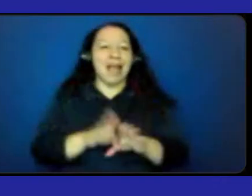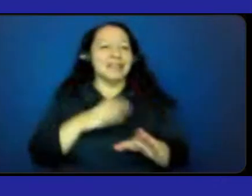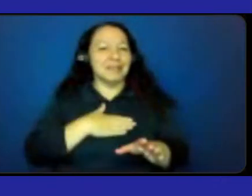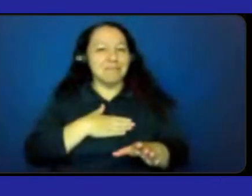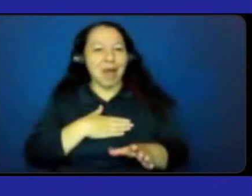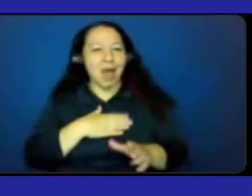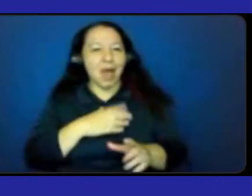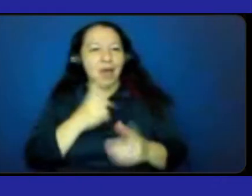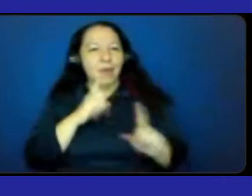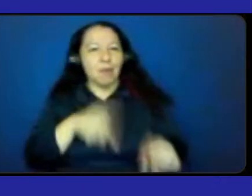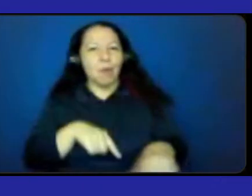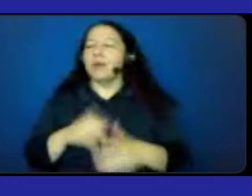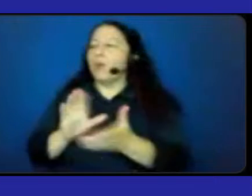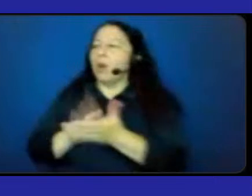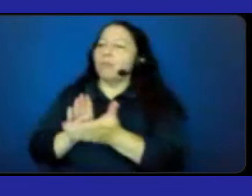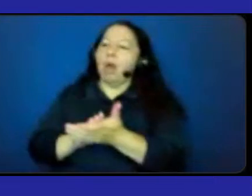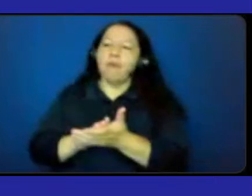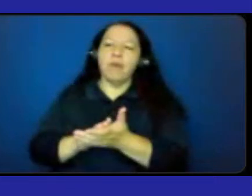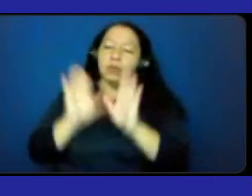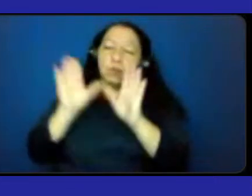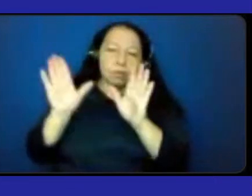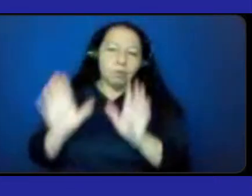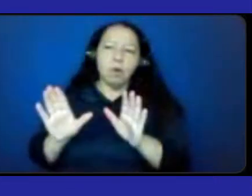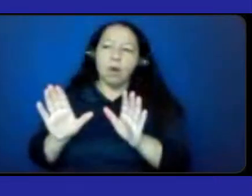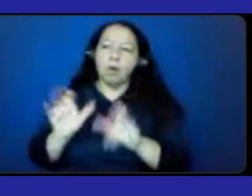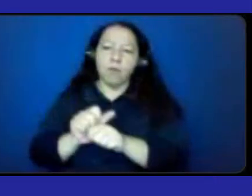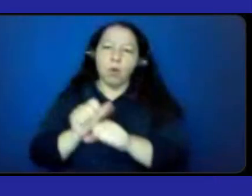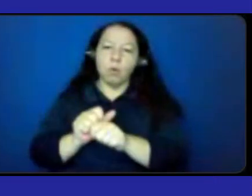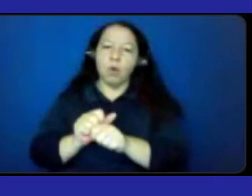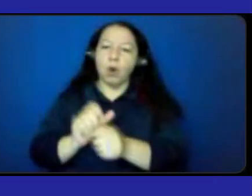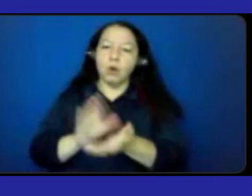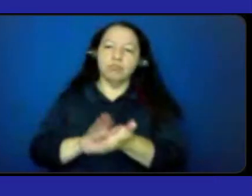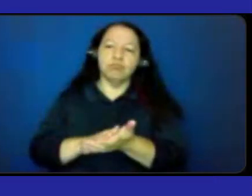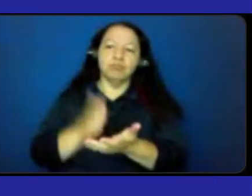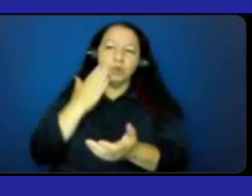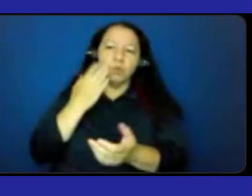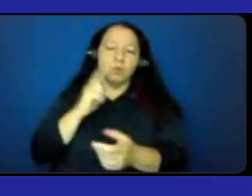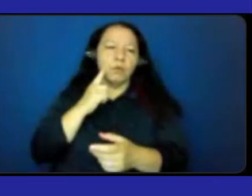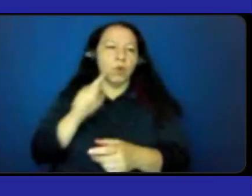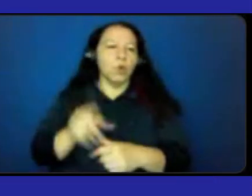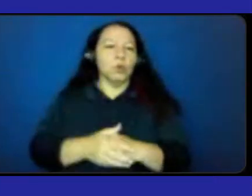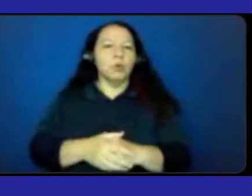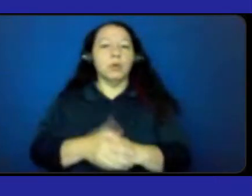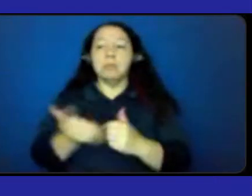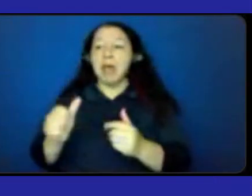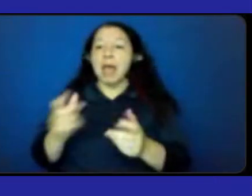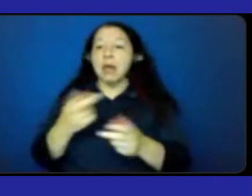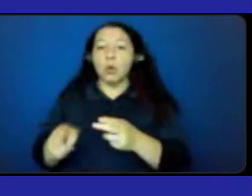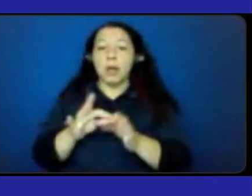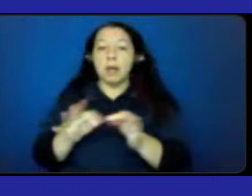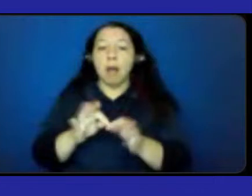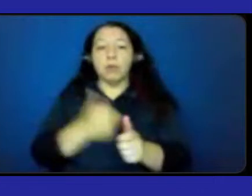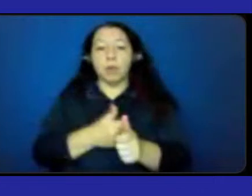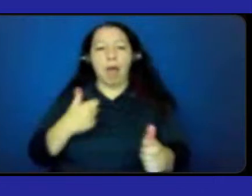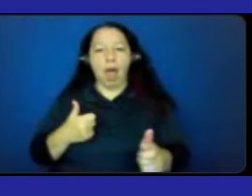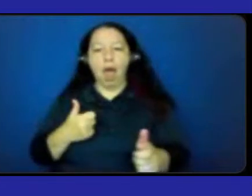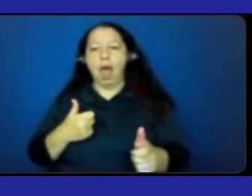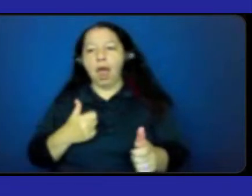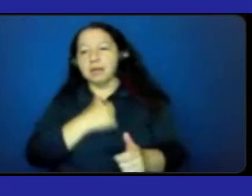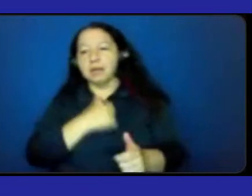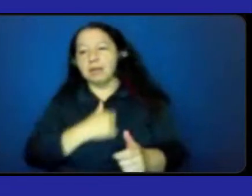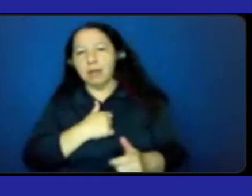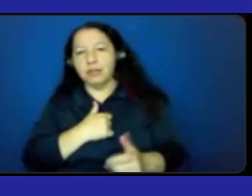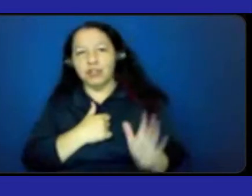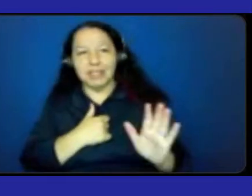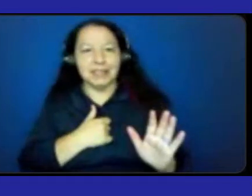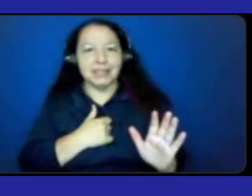work. Kudos to you and department. Any quick comments? Because we are running very behind. Apologies. Just quick comment. At